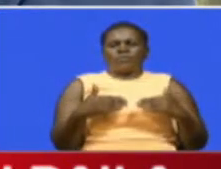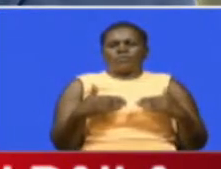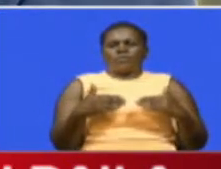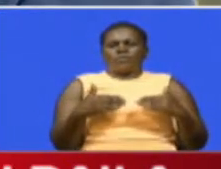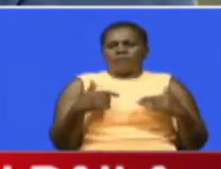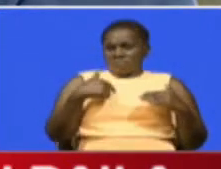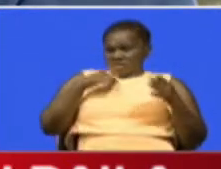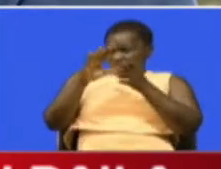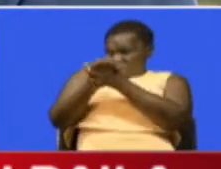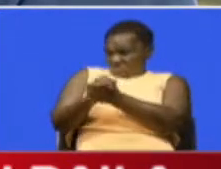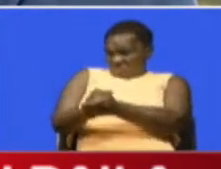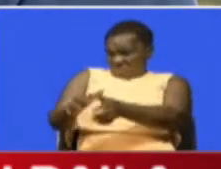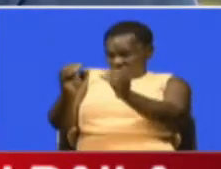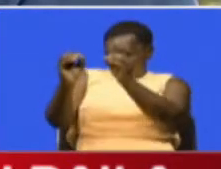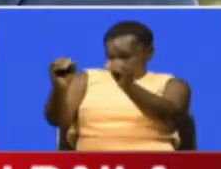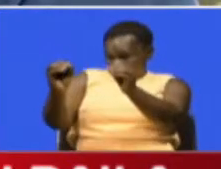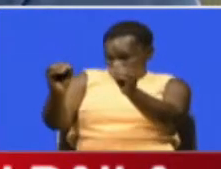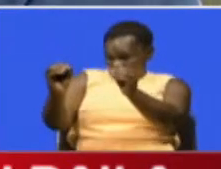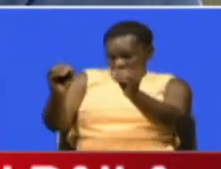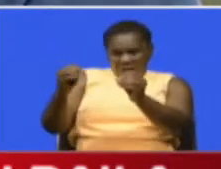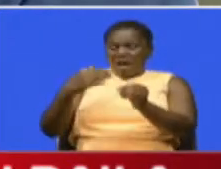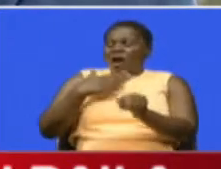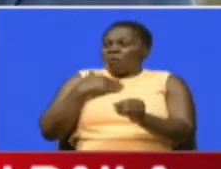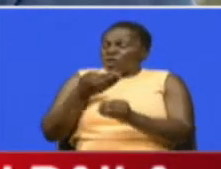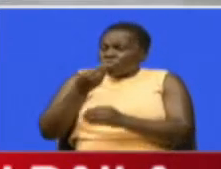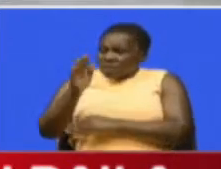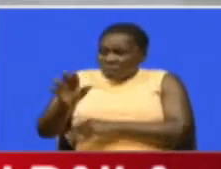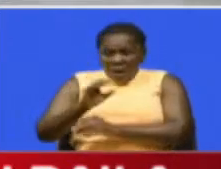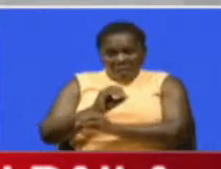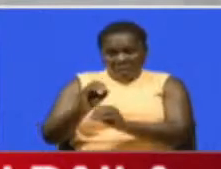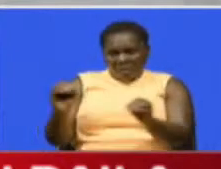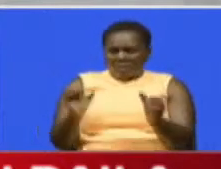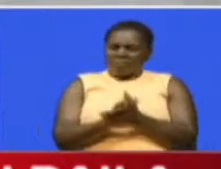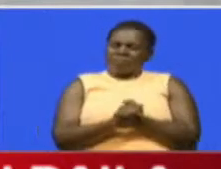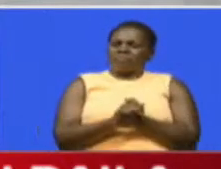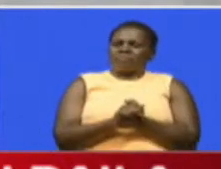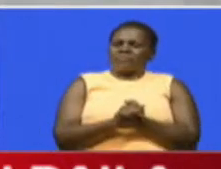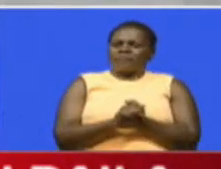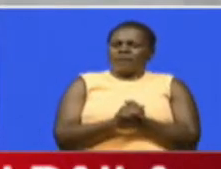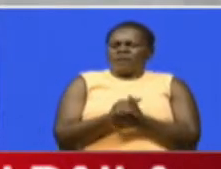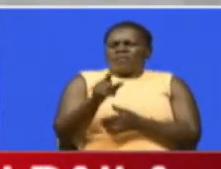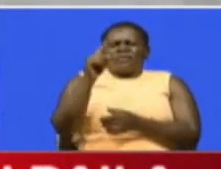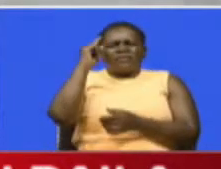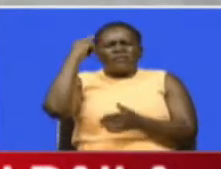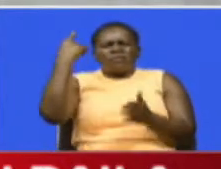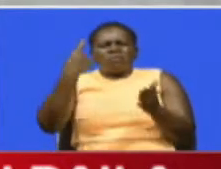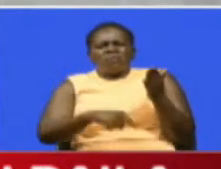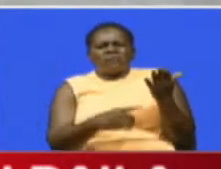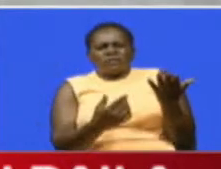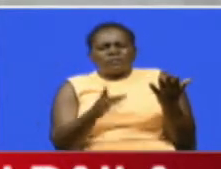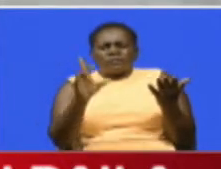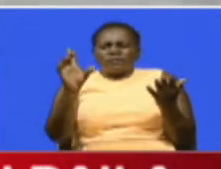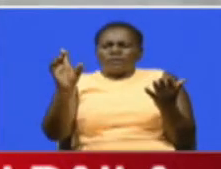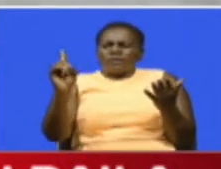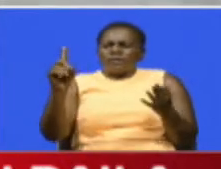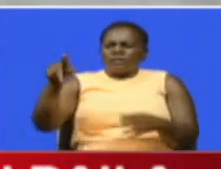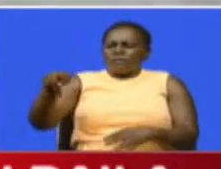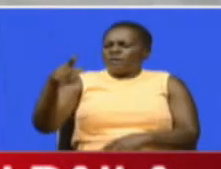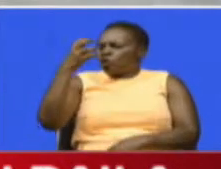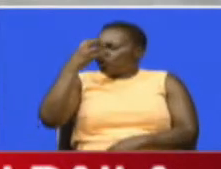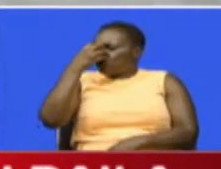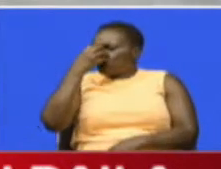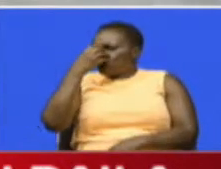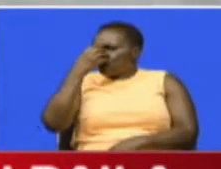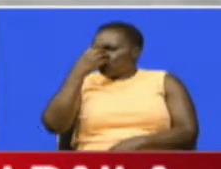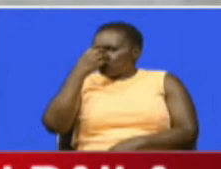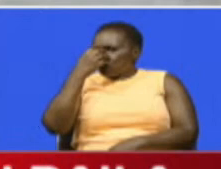Jubilee, and therefore I don't want to answer for them. So what then would be your views on DP Ruto's